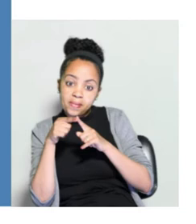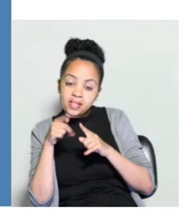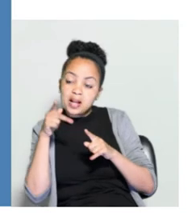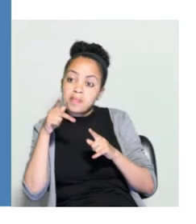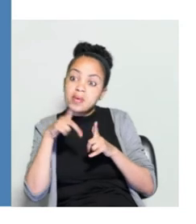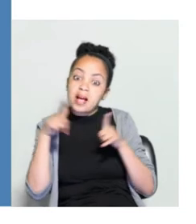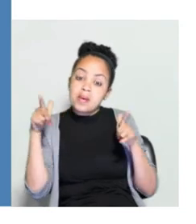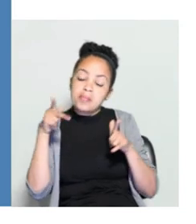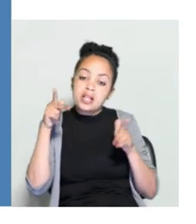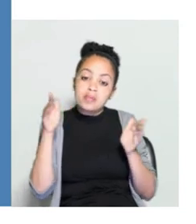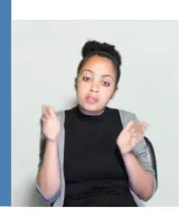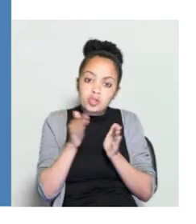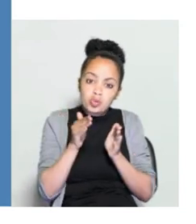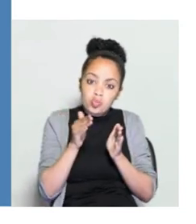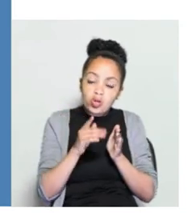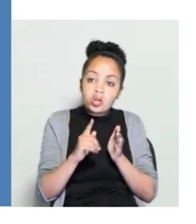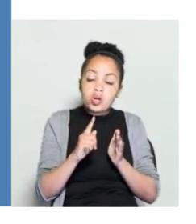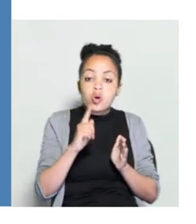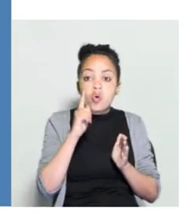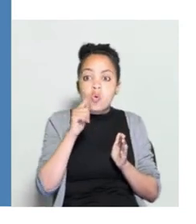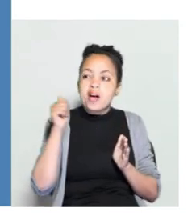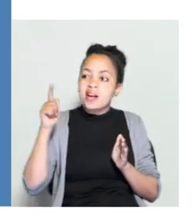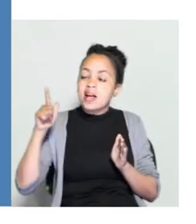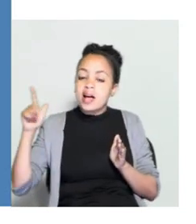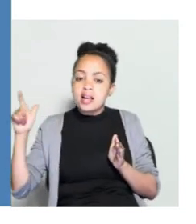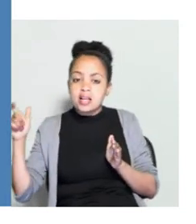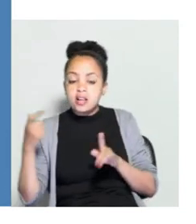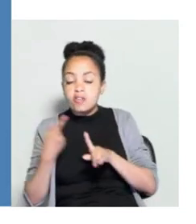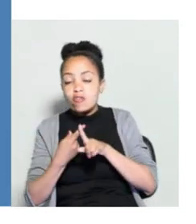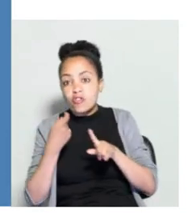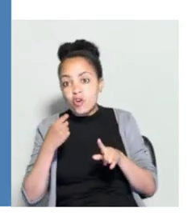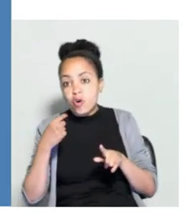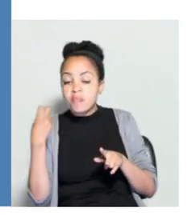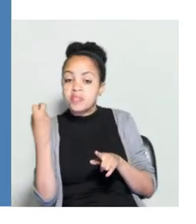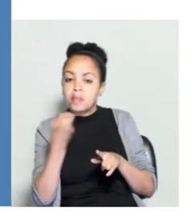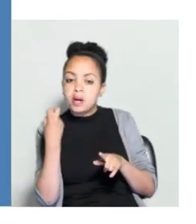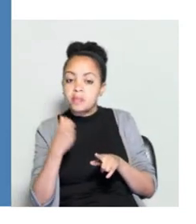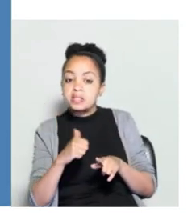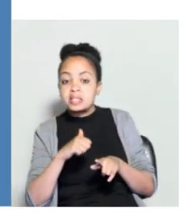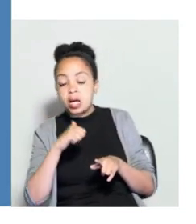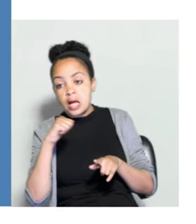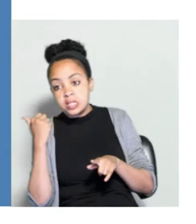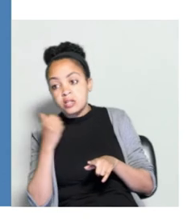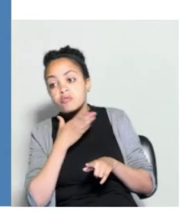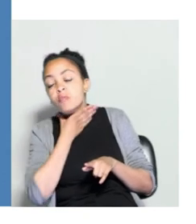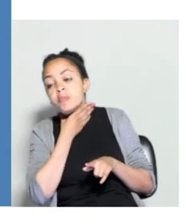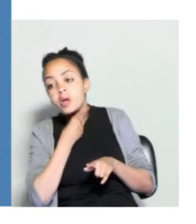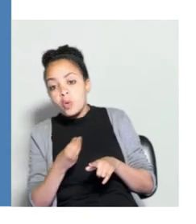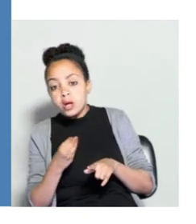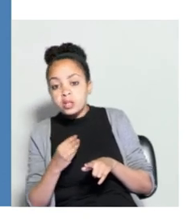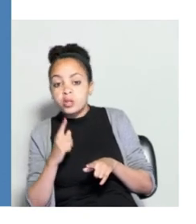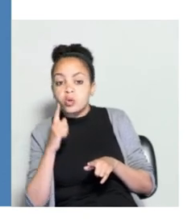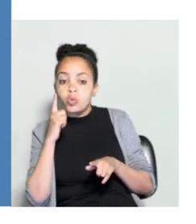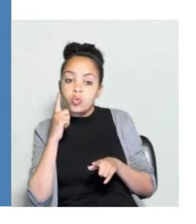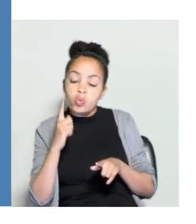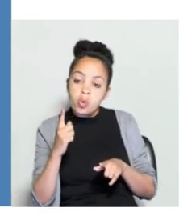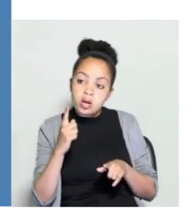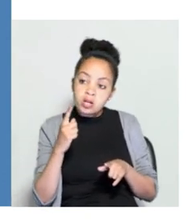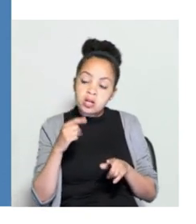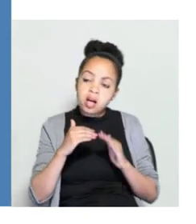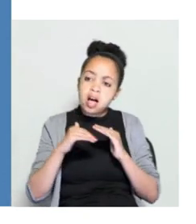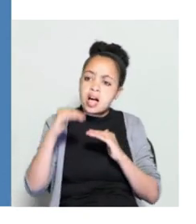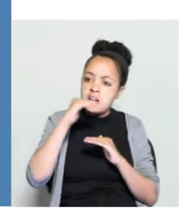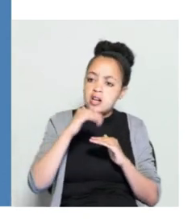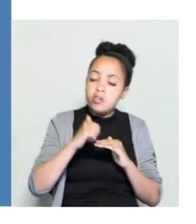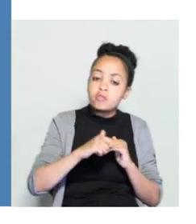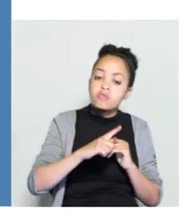P small. One allele from that of a purple. The L allele from that of the white. One allele from that of the purple.